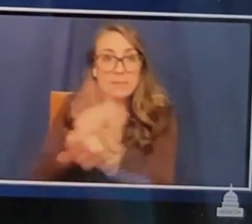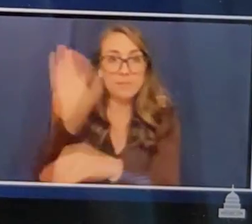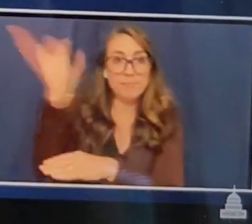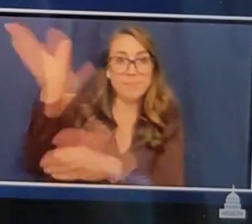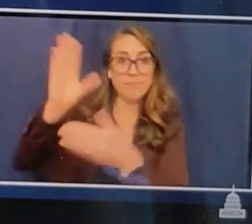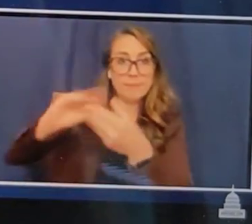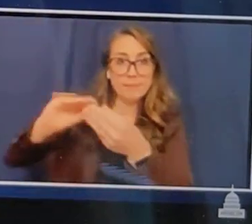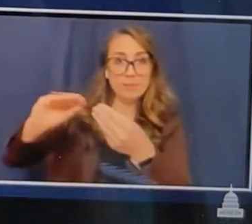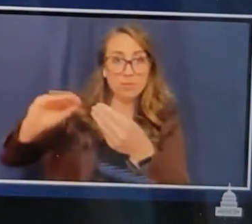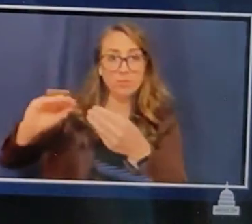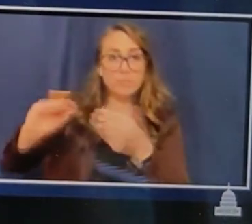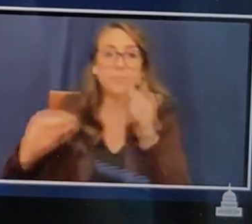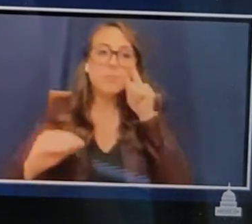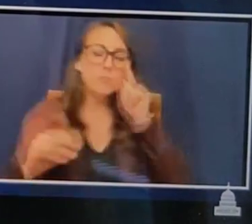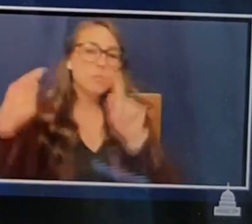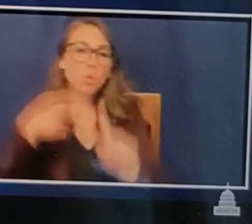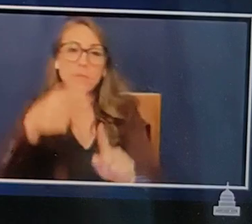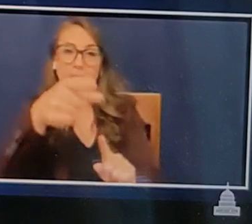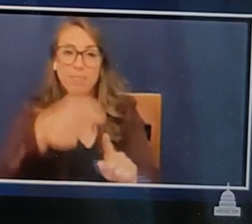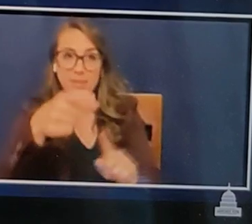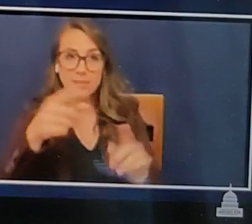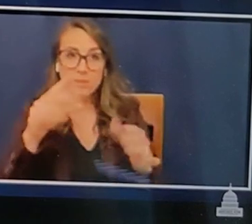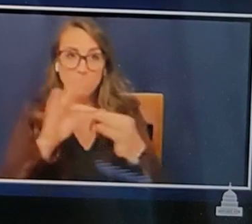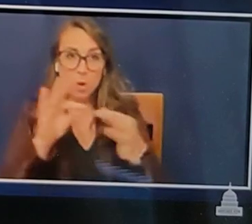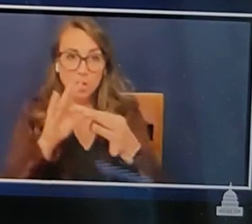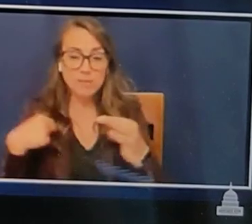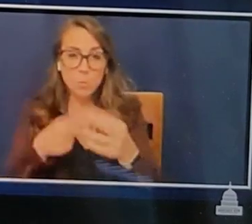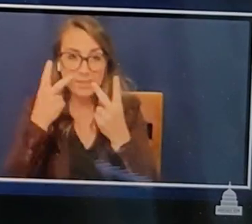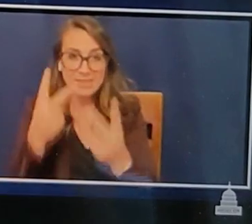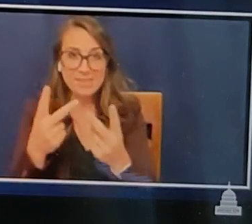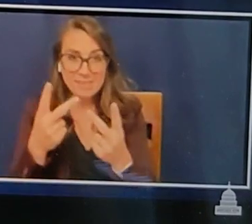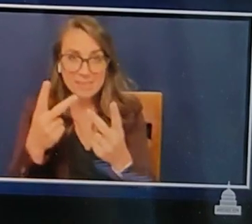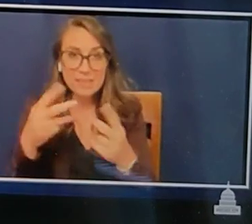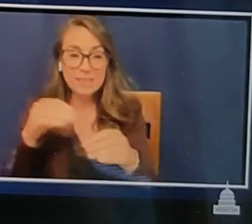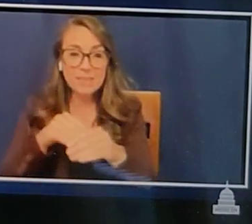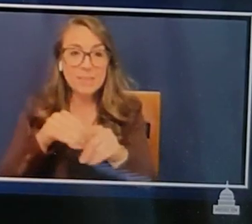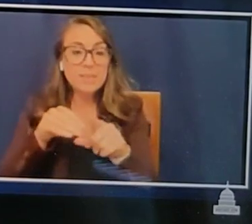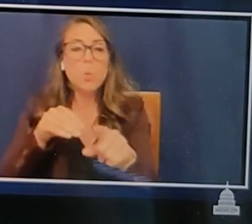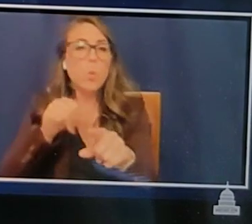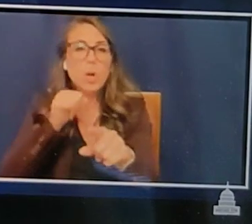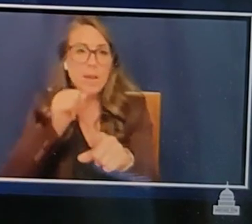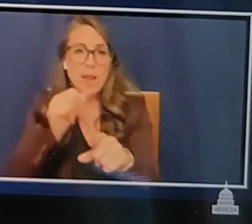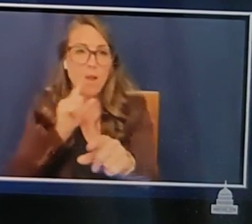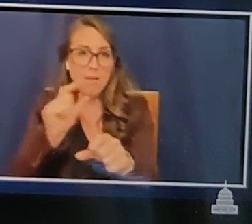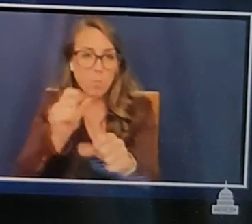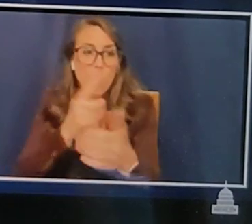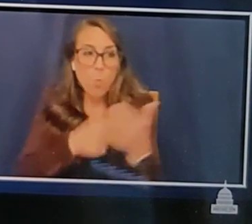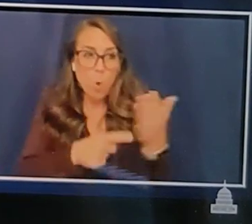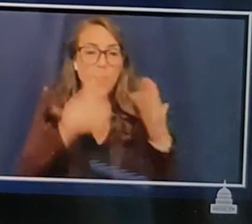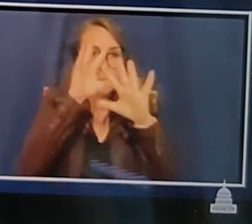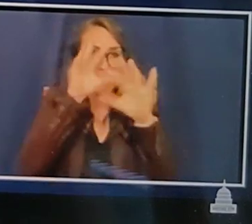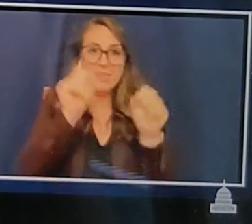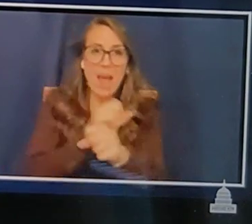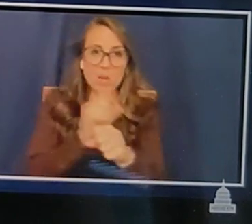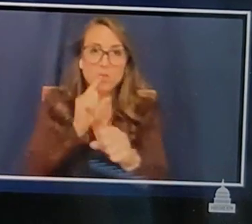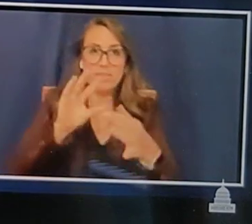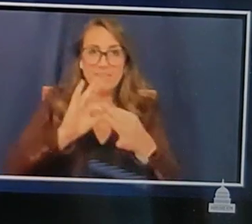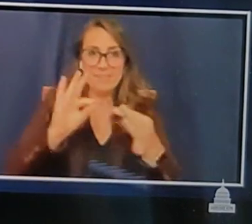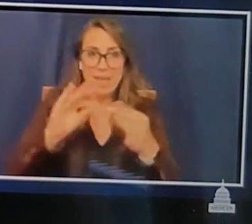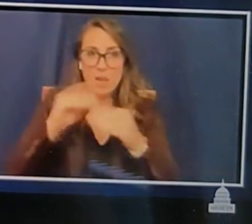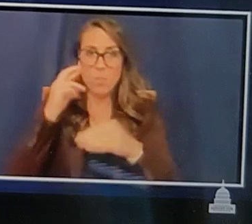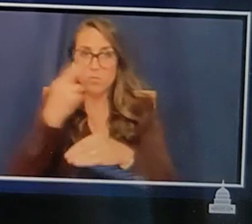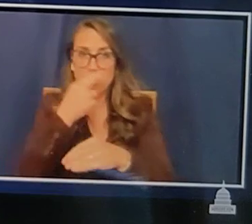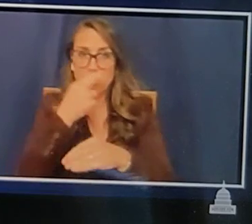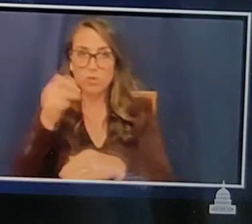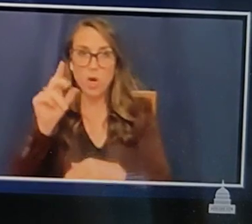these remarks that we're looking at here in Exhibit 25 were not the remarks that the president delivered in the Rose Garden. Do you know why the